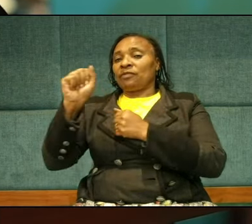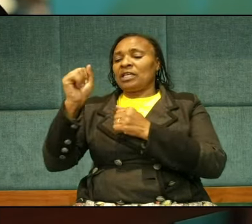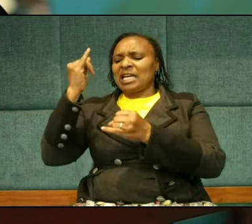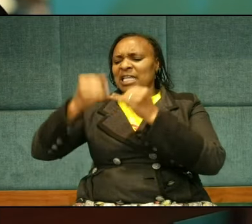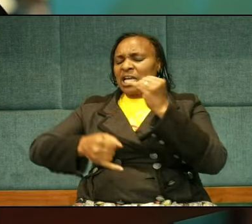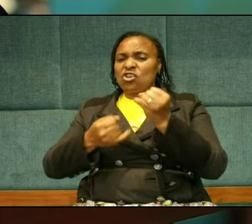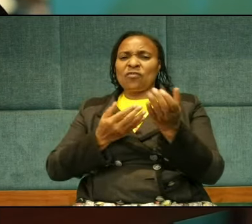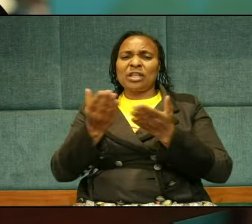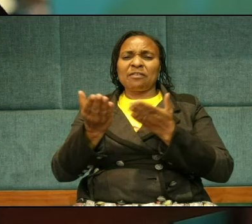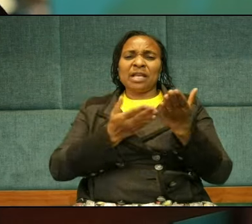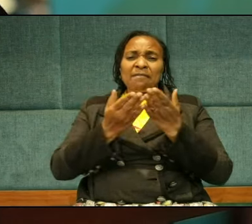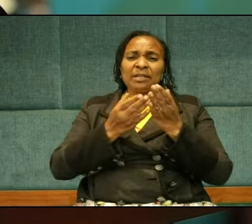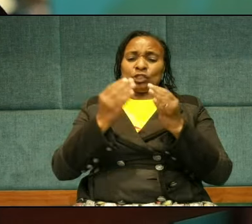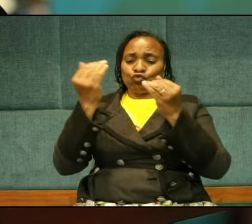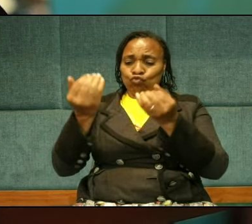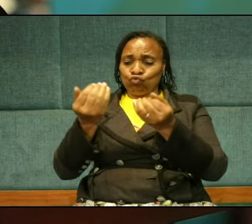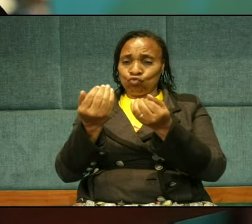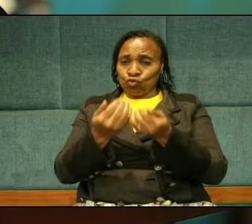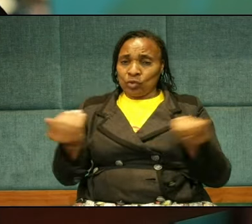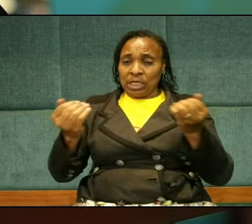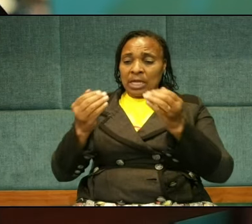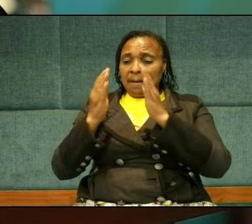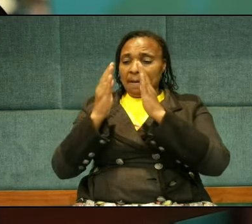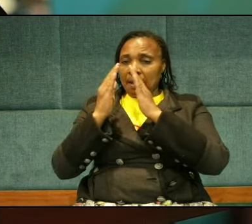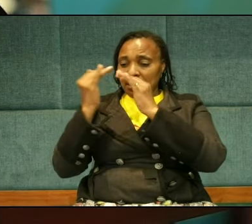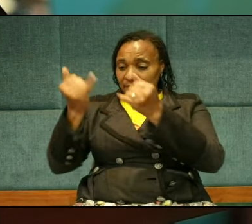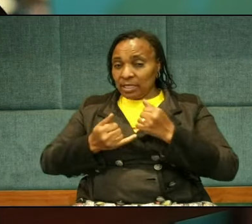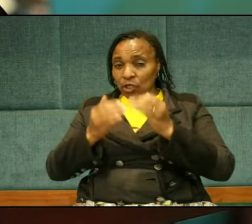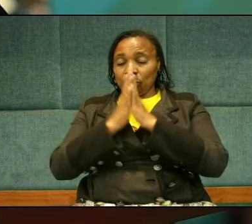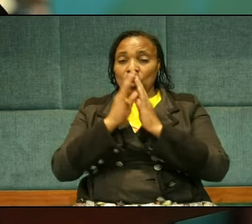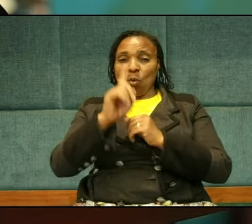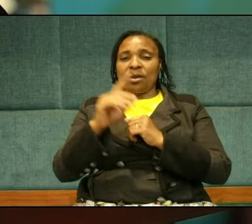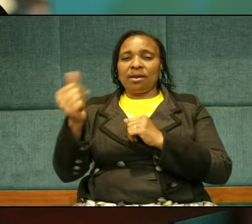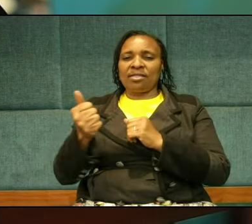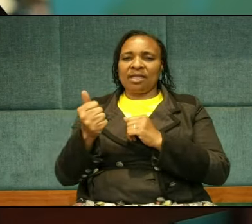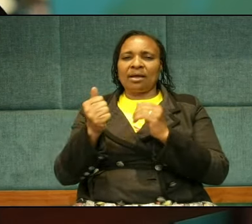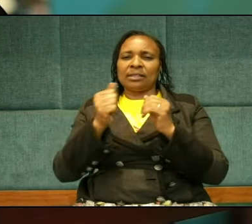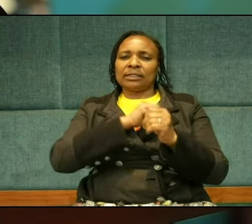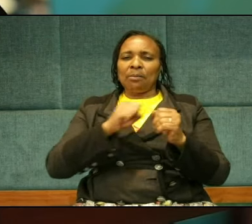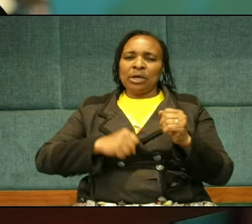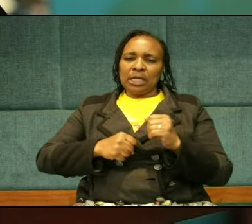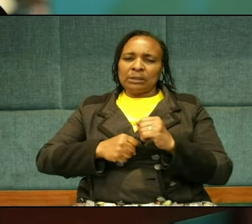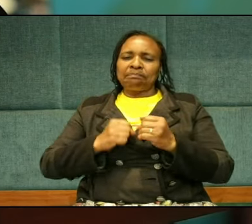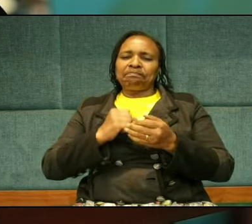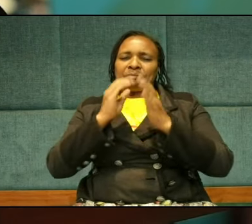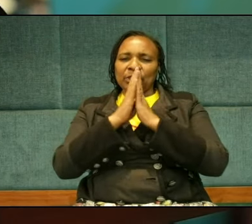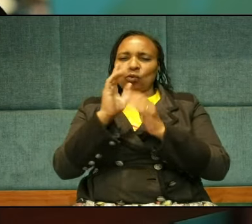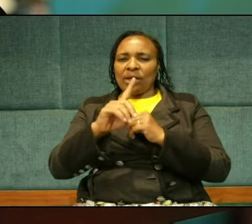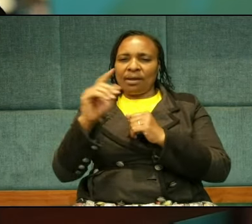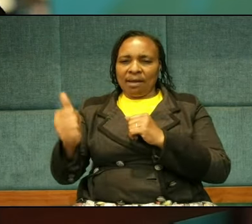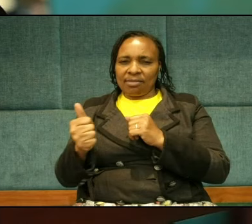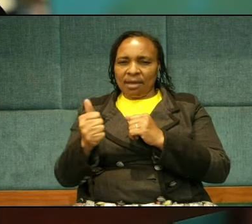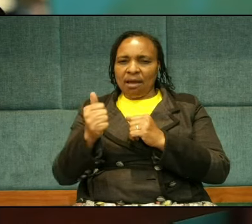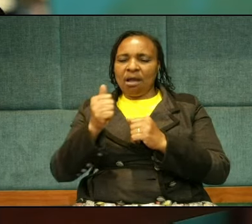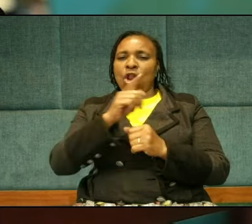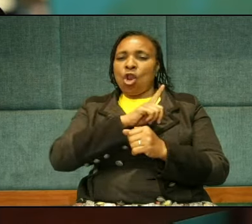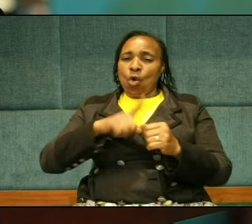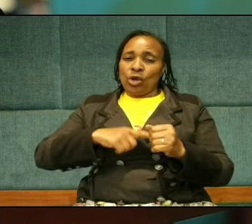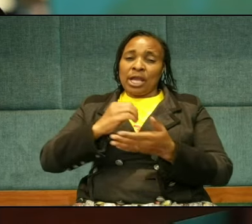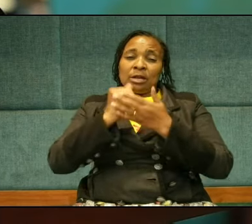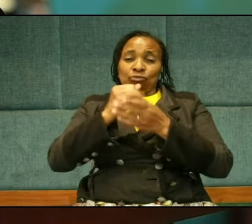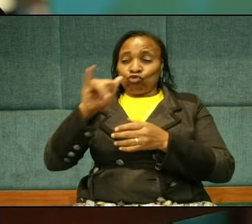service, the children were invited to pray with each other. Samuel prayed with Johan. "Lord, please help Johan become a better boy," he prayed.